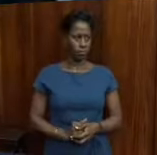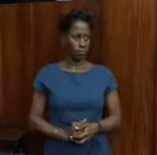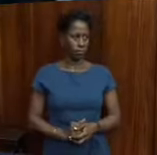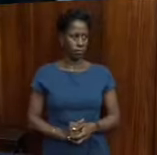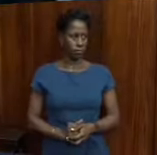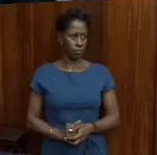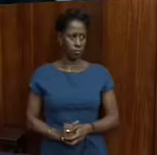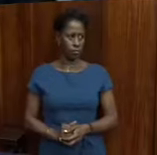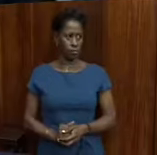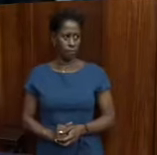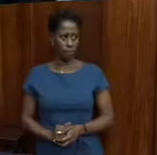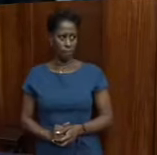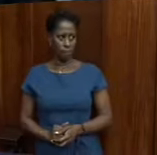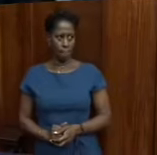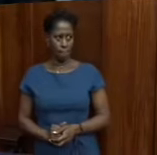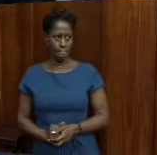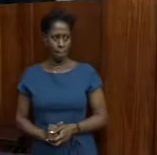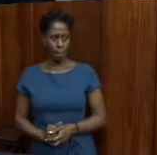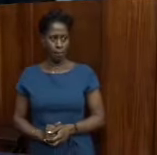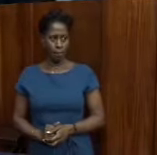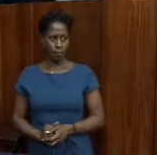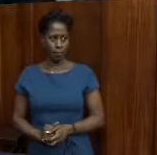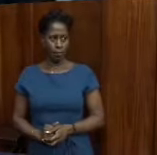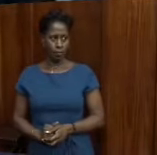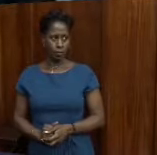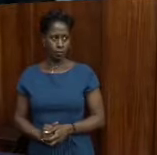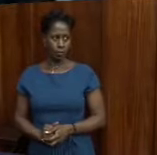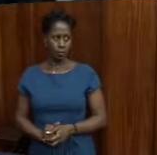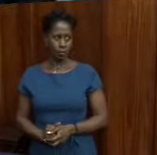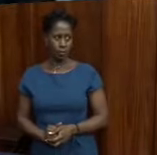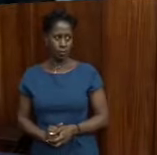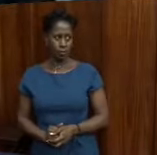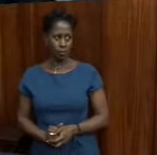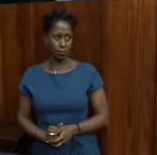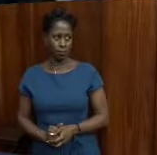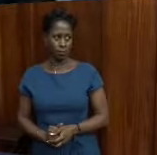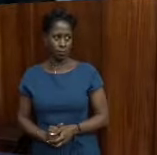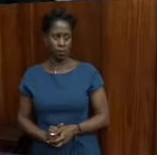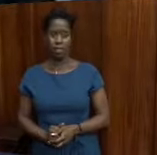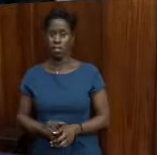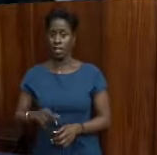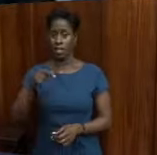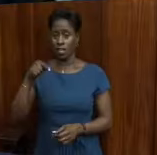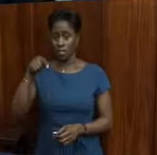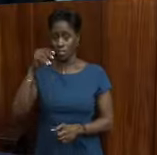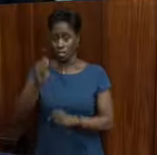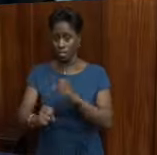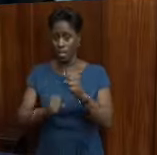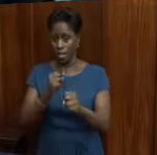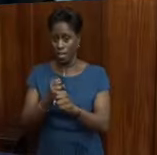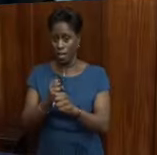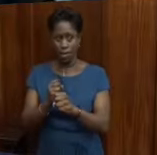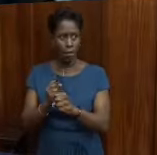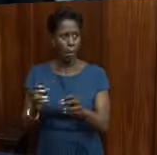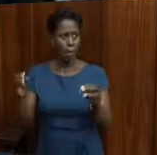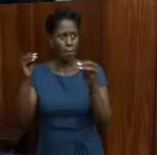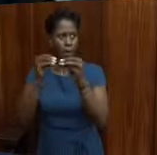Speaker, it's expected that in the coming year, more than 150 service lots will be provided island-wide. An amount of